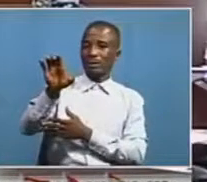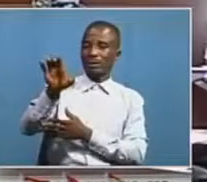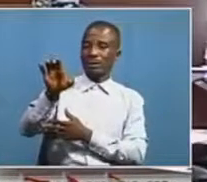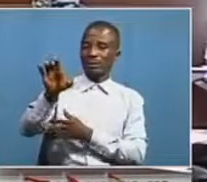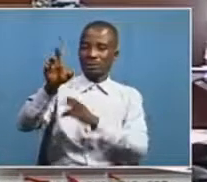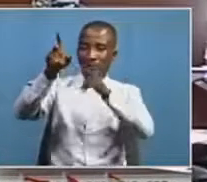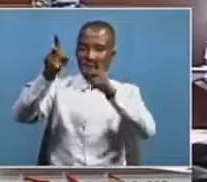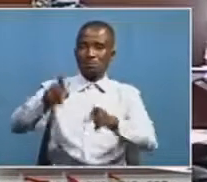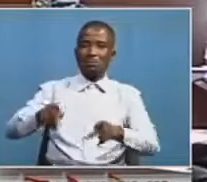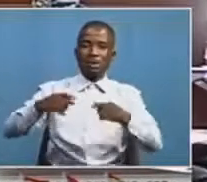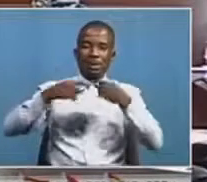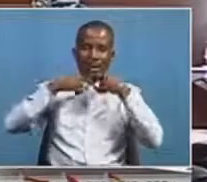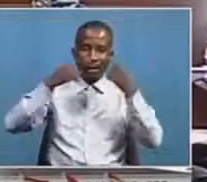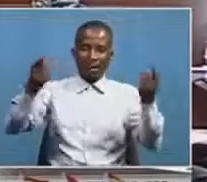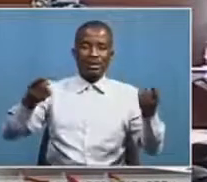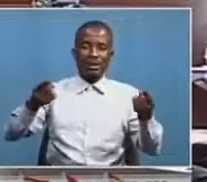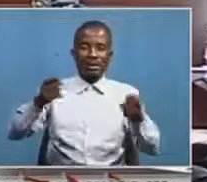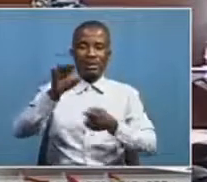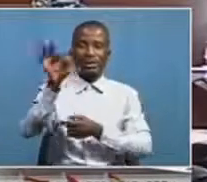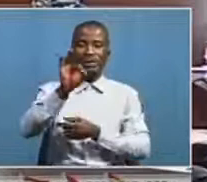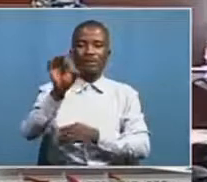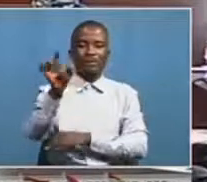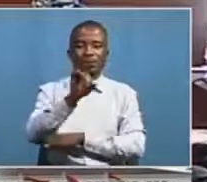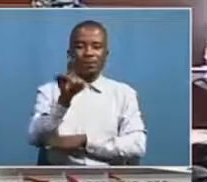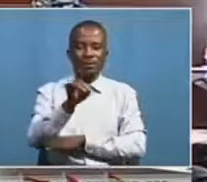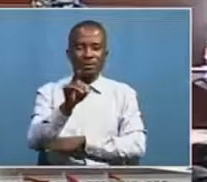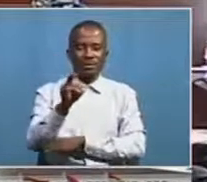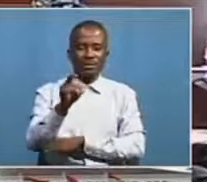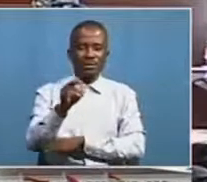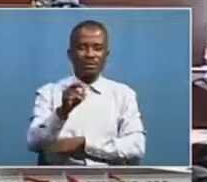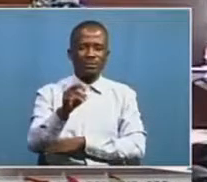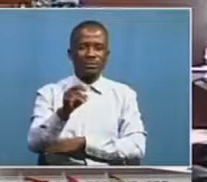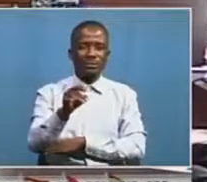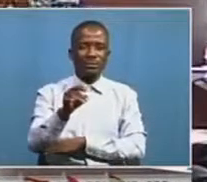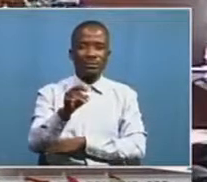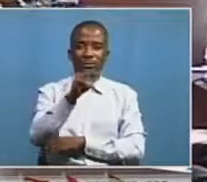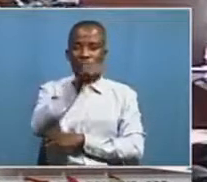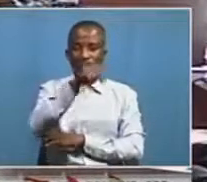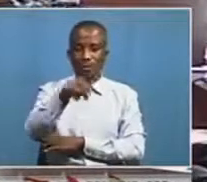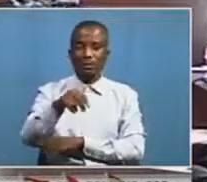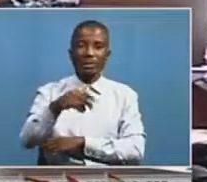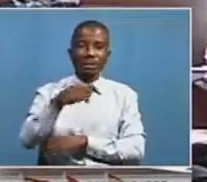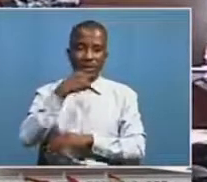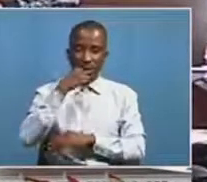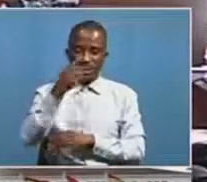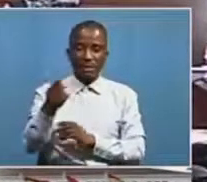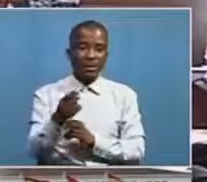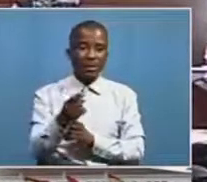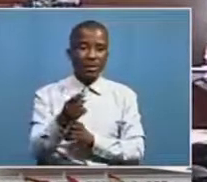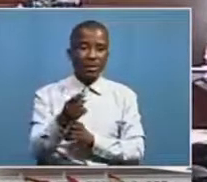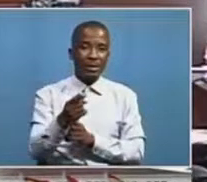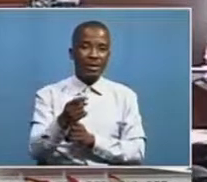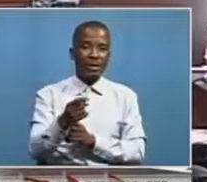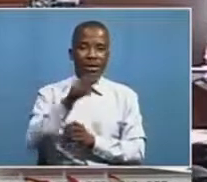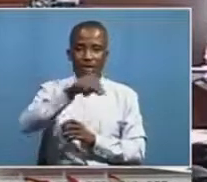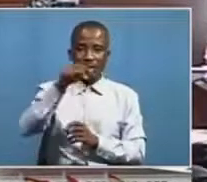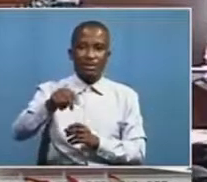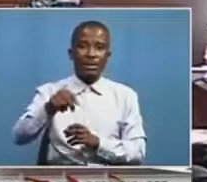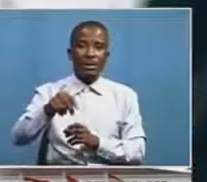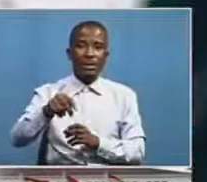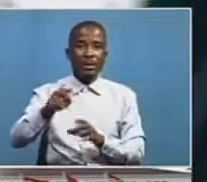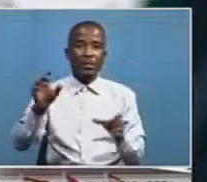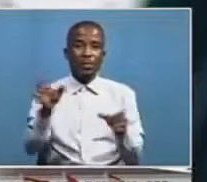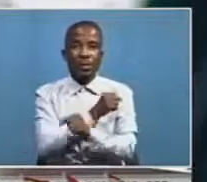first respondent declaration on 9 December, second respondent crossed the more than 50% threshold?